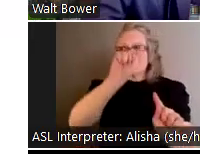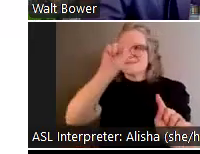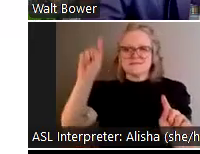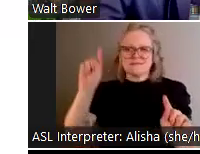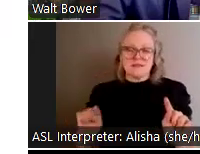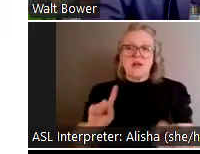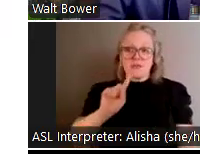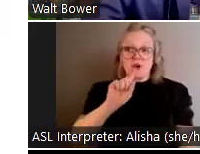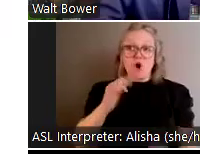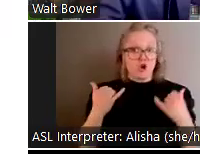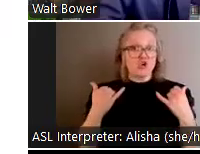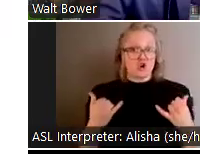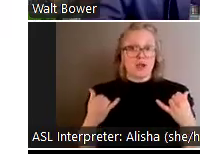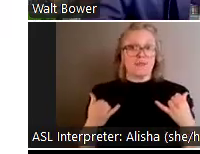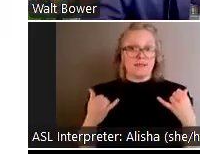are currently